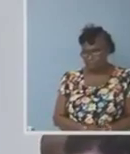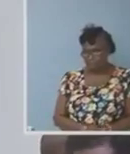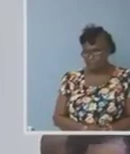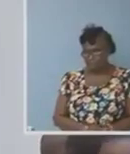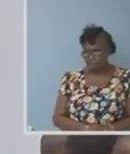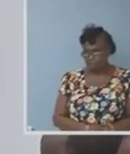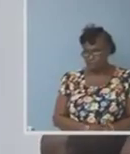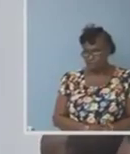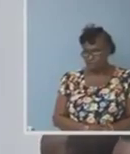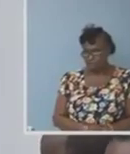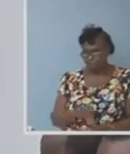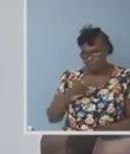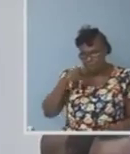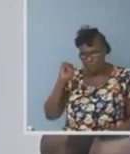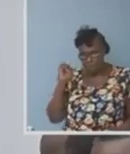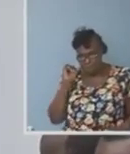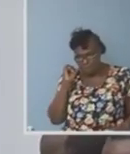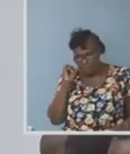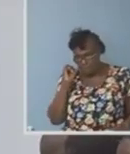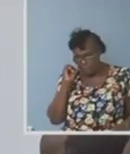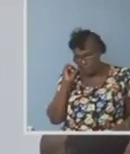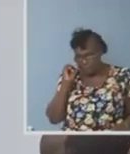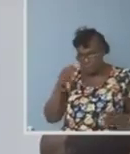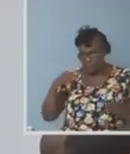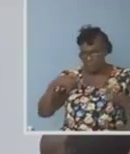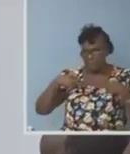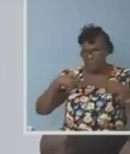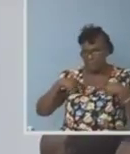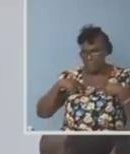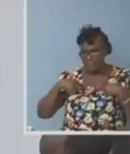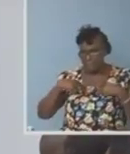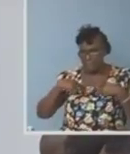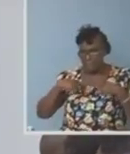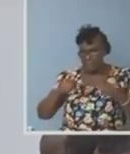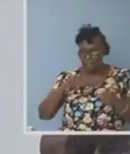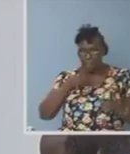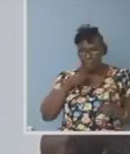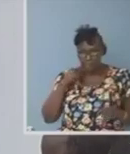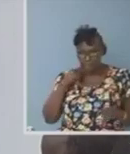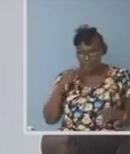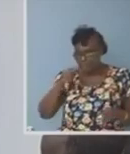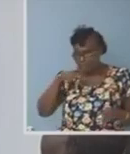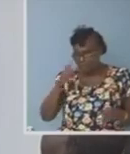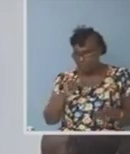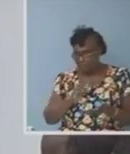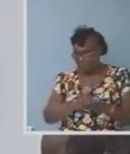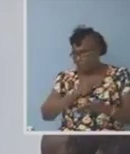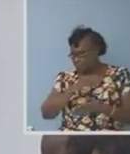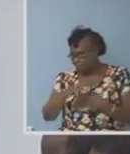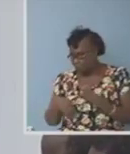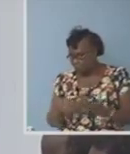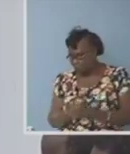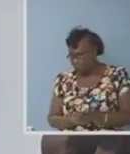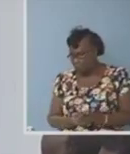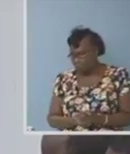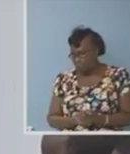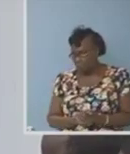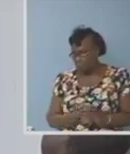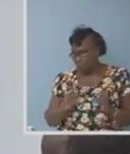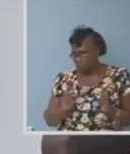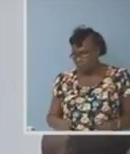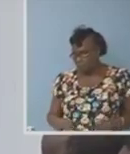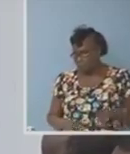yesterday. The health minister announced, and I wanted there's a clarification that all treatments, all persons from Tobago will be transported to